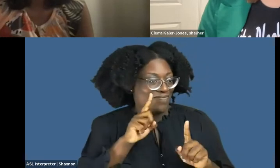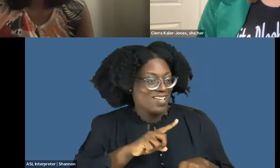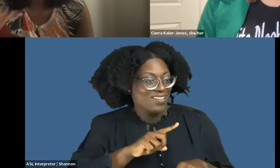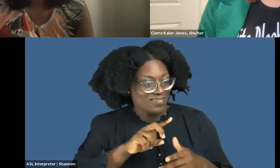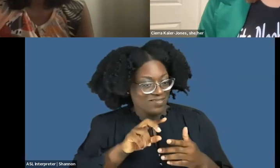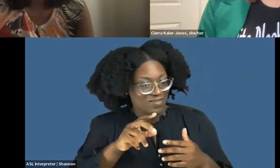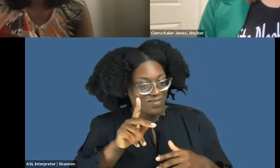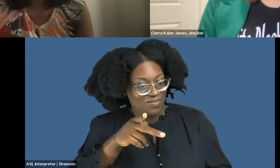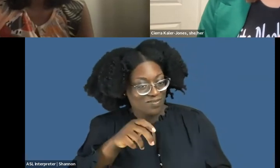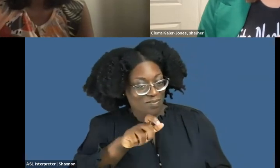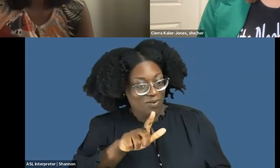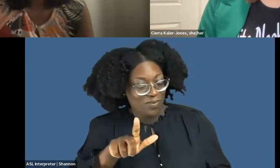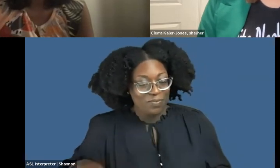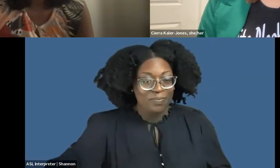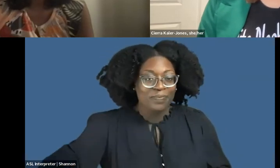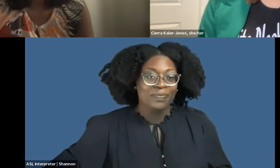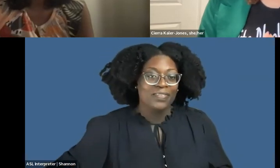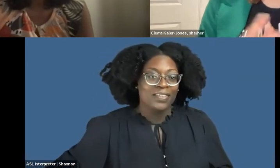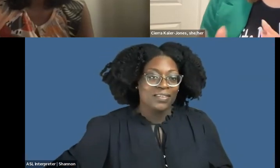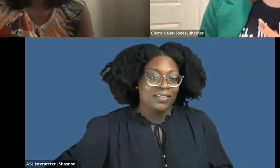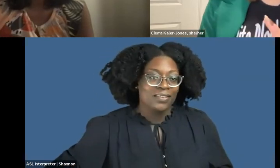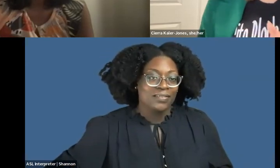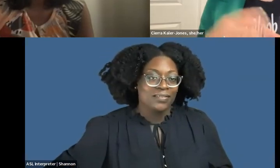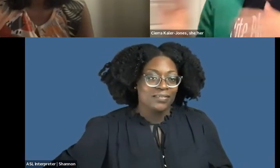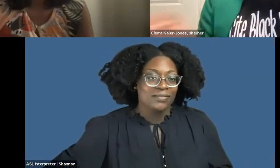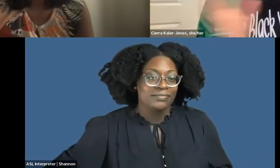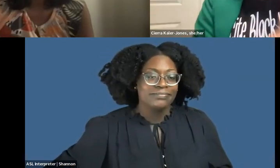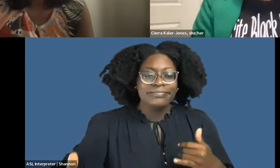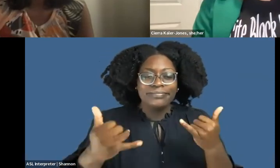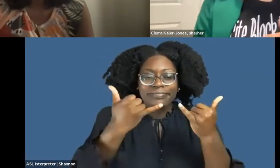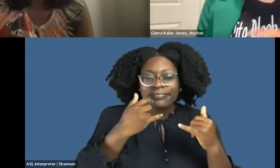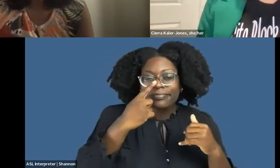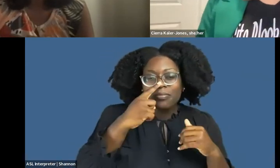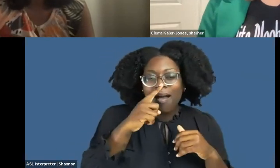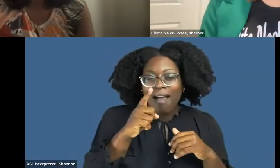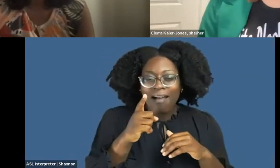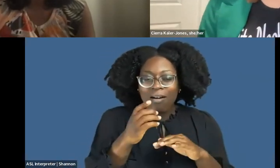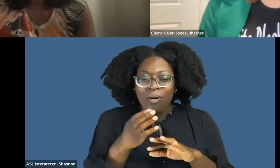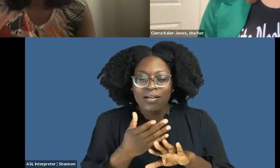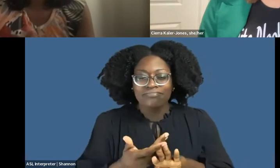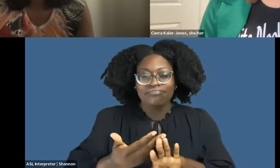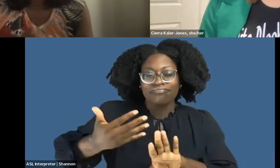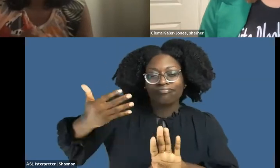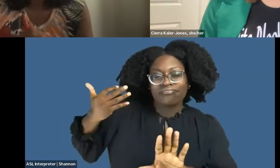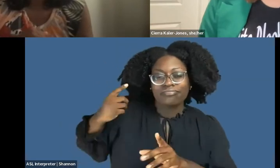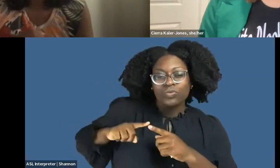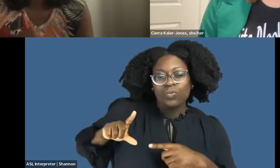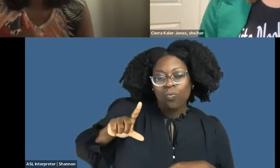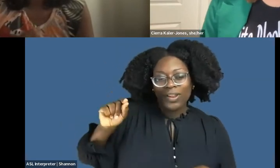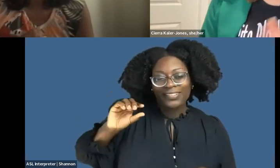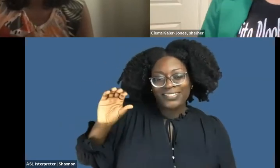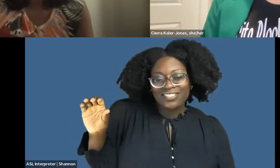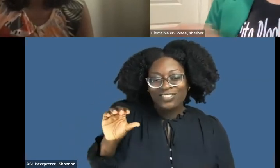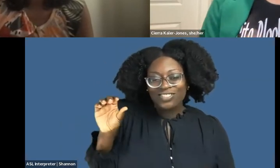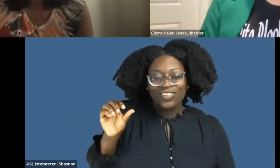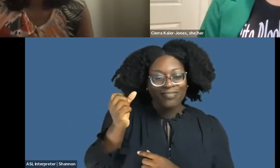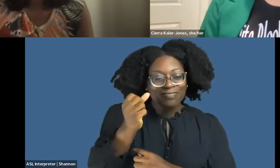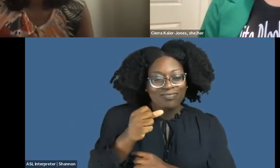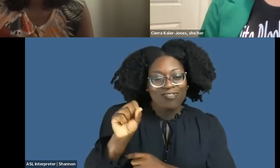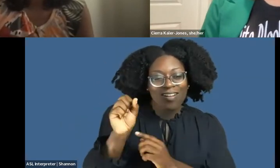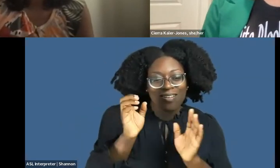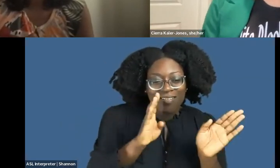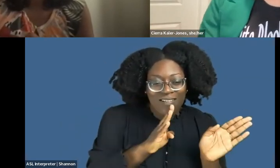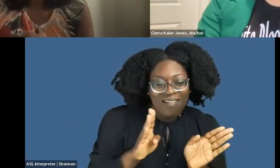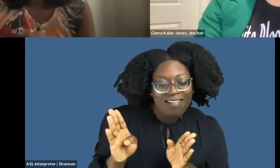early 20th century radical organizing? Let's take it back a little bit and think about how did she get started and why does